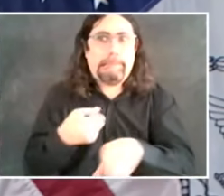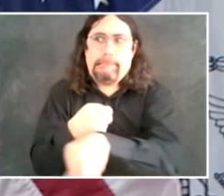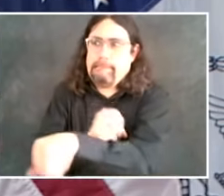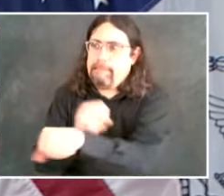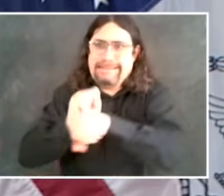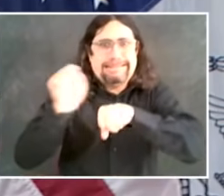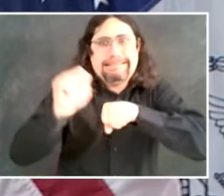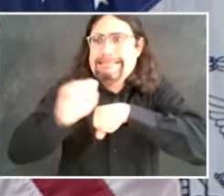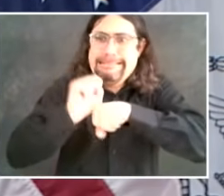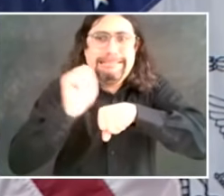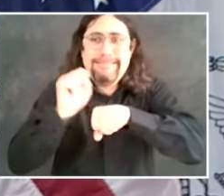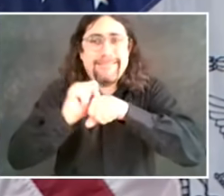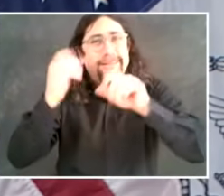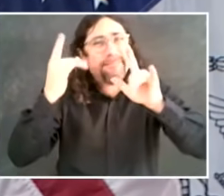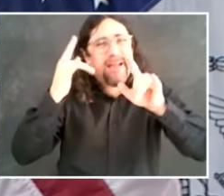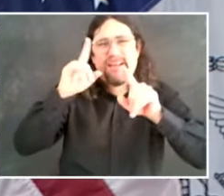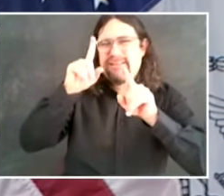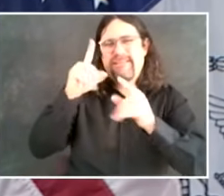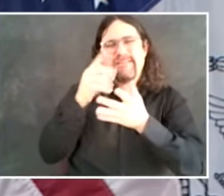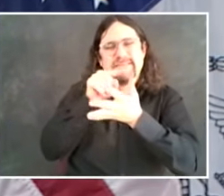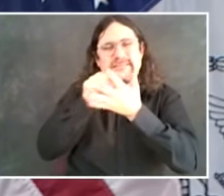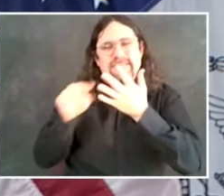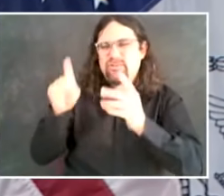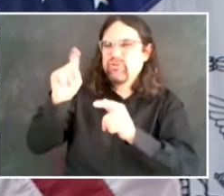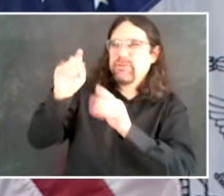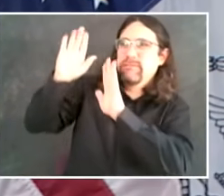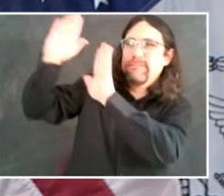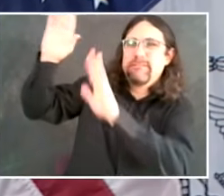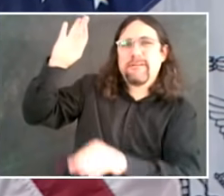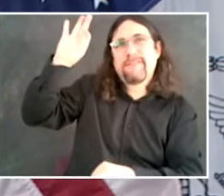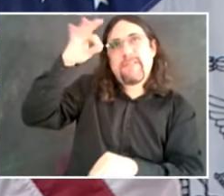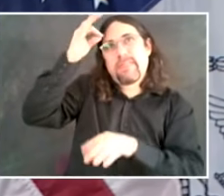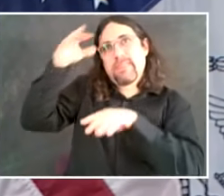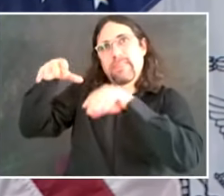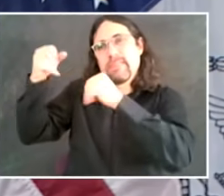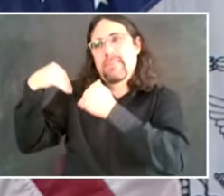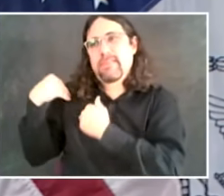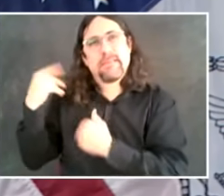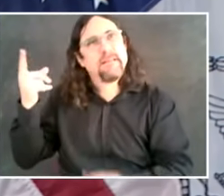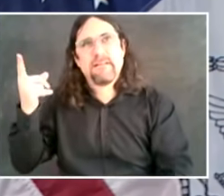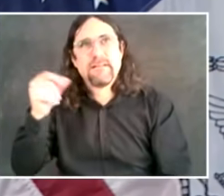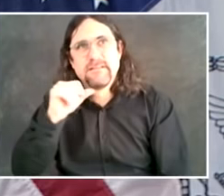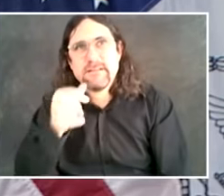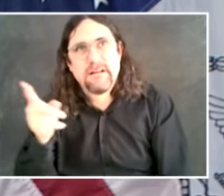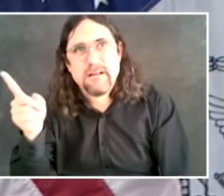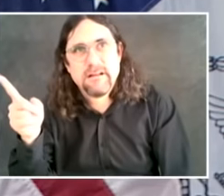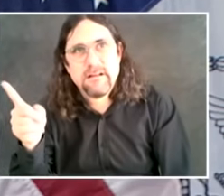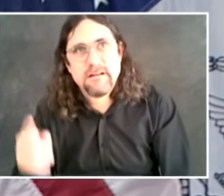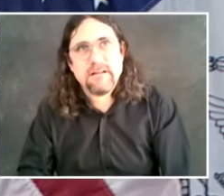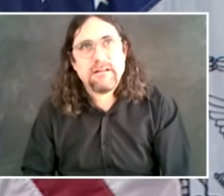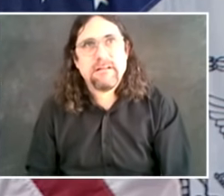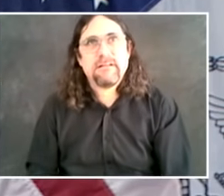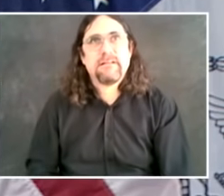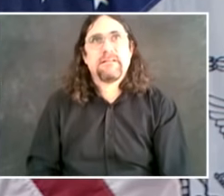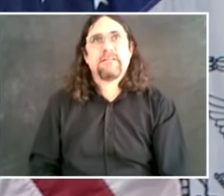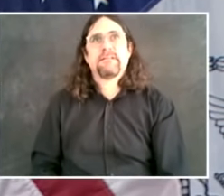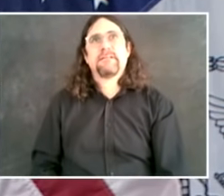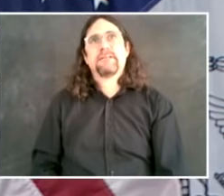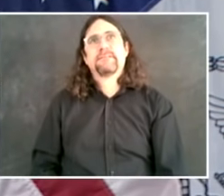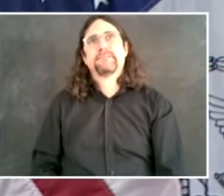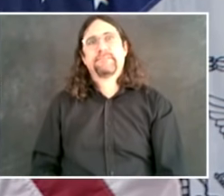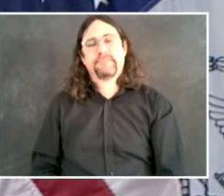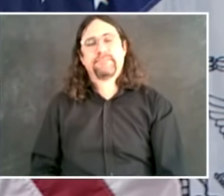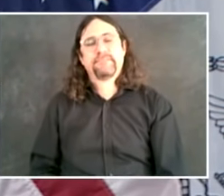The kind of cuts we're talking about will lead painfully, horribly, to furloughs, to layoffs of public